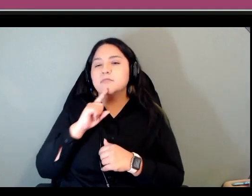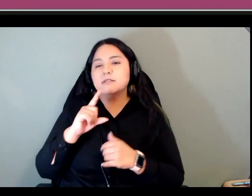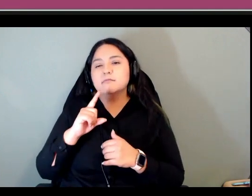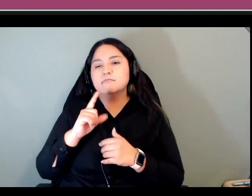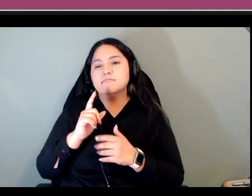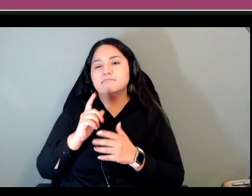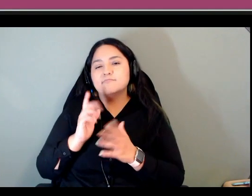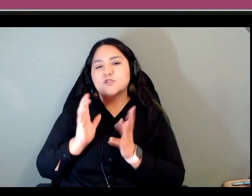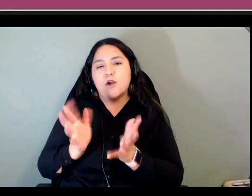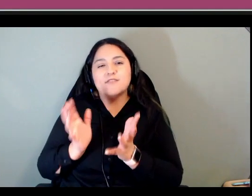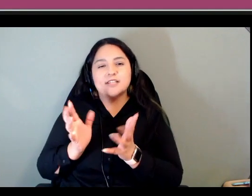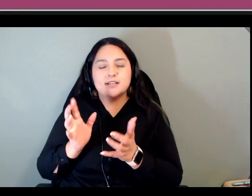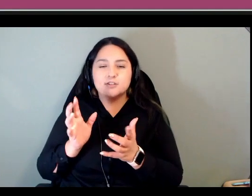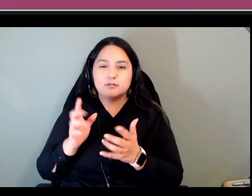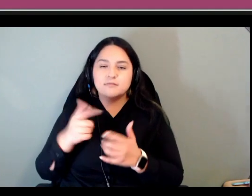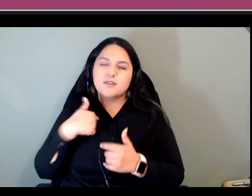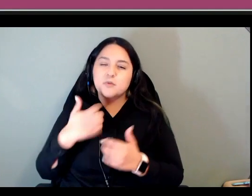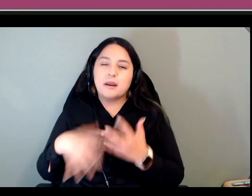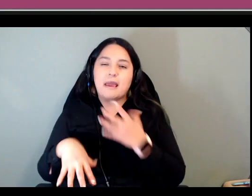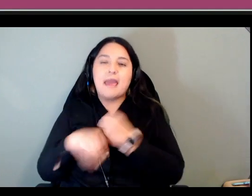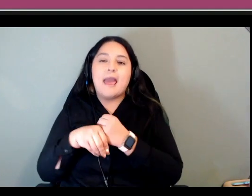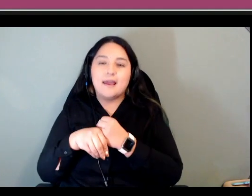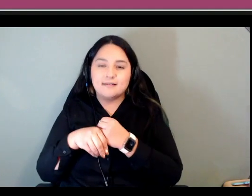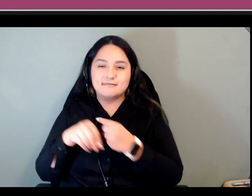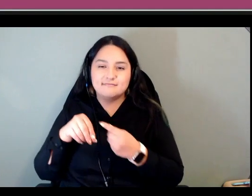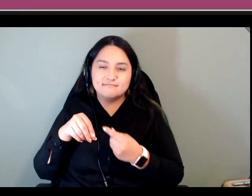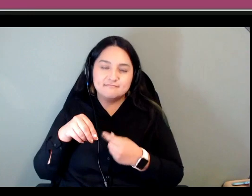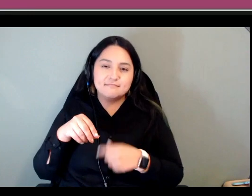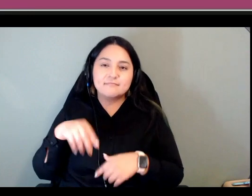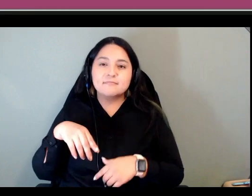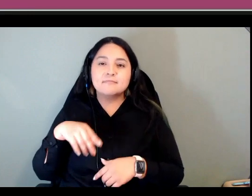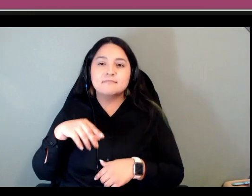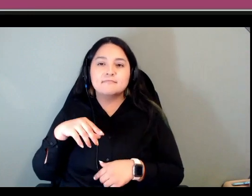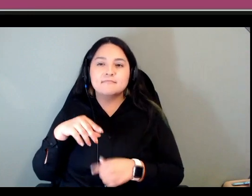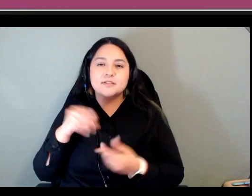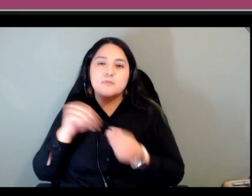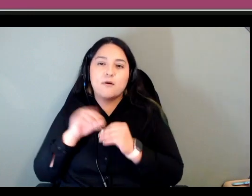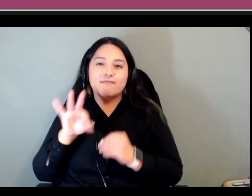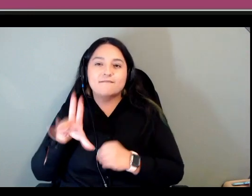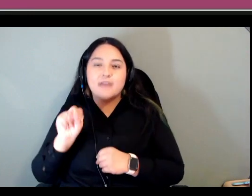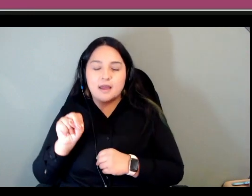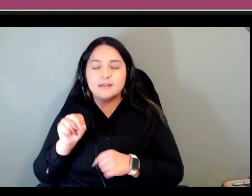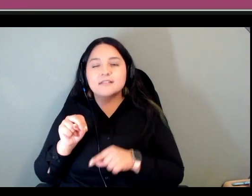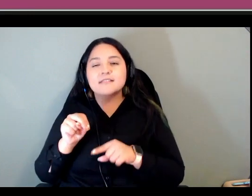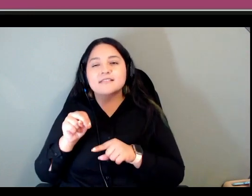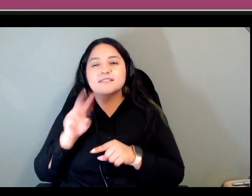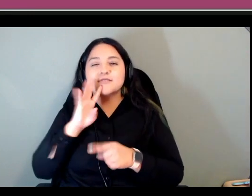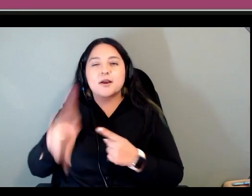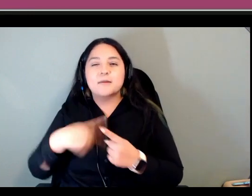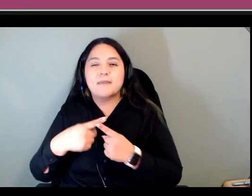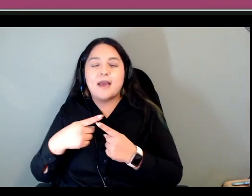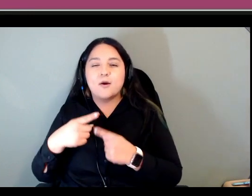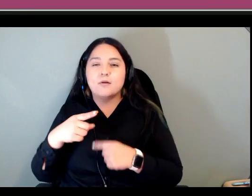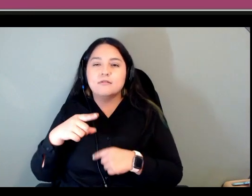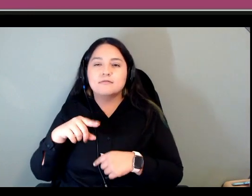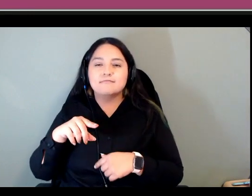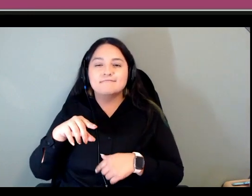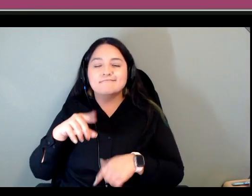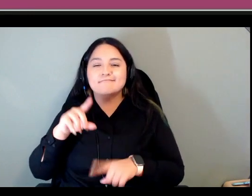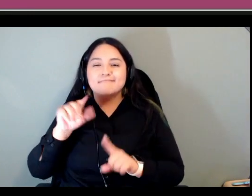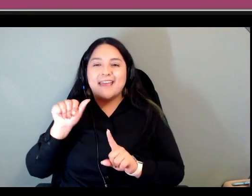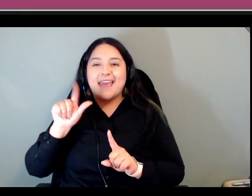in there, just to add a little bit of fun, was with a Martian coming to Earth and talking to a Michif person,